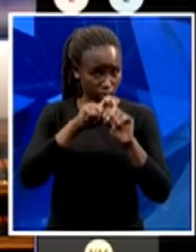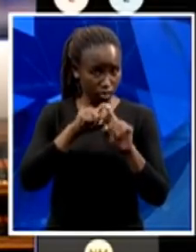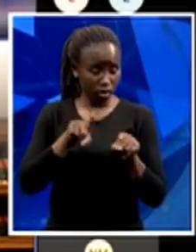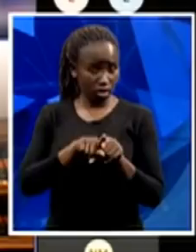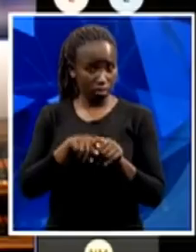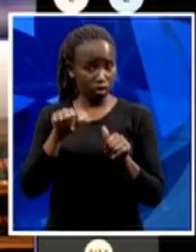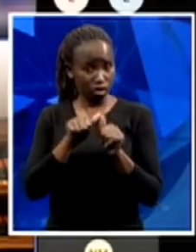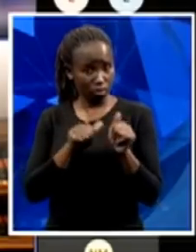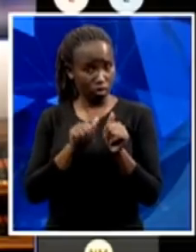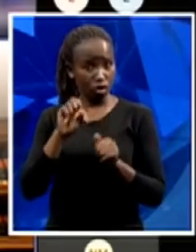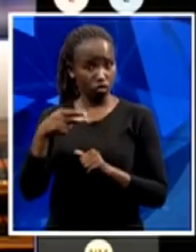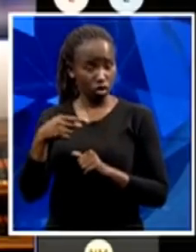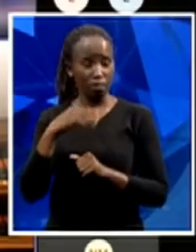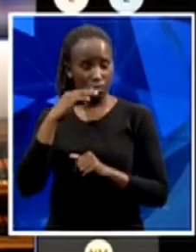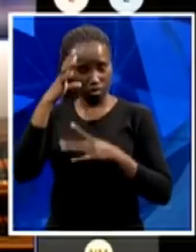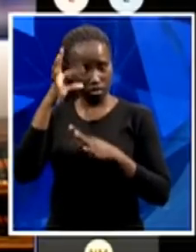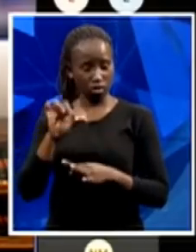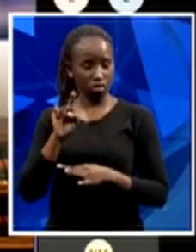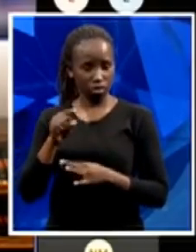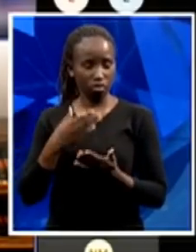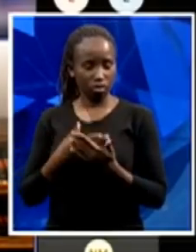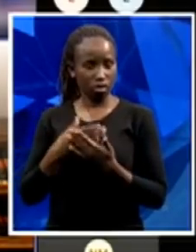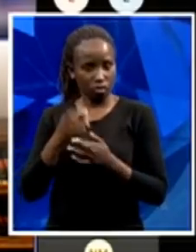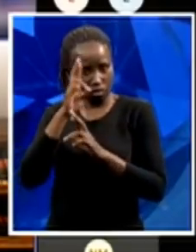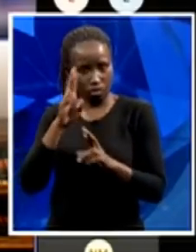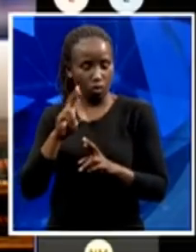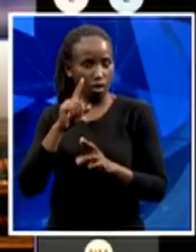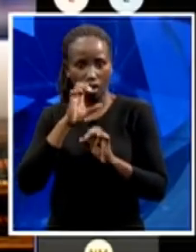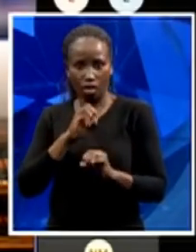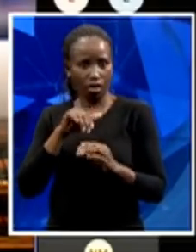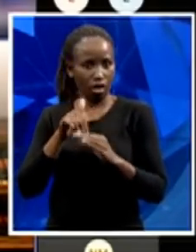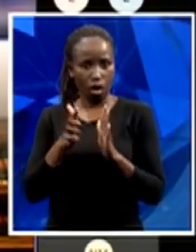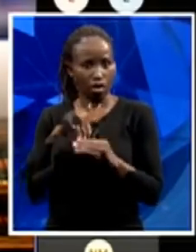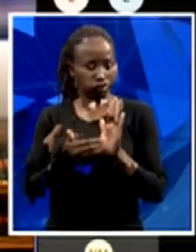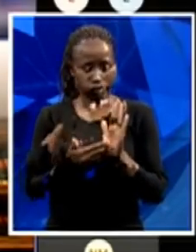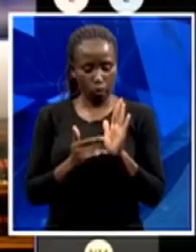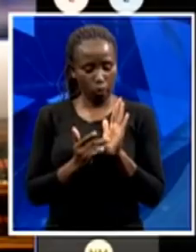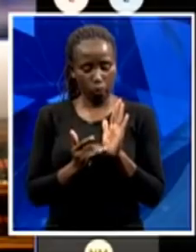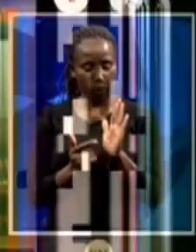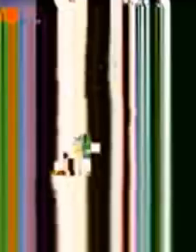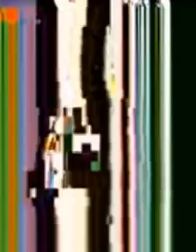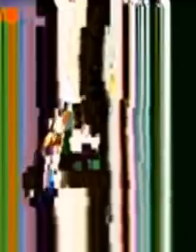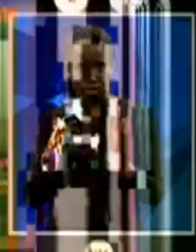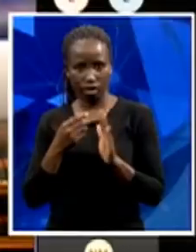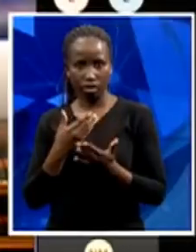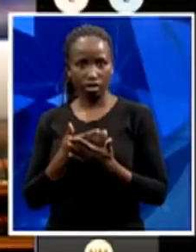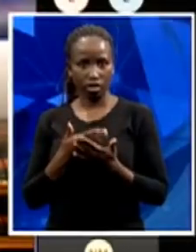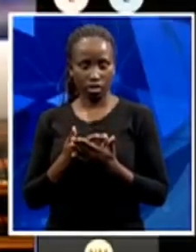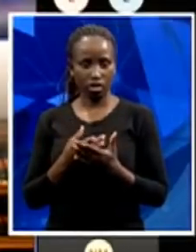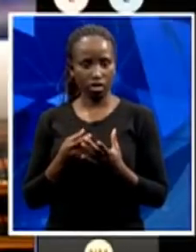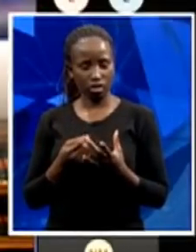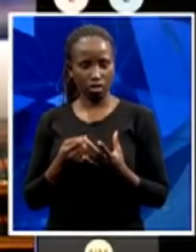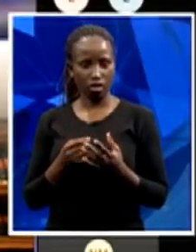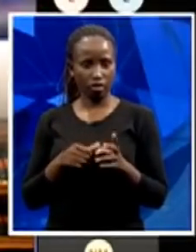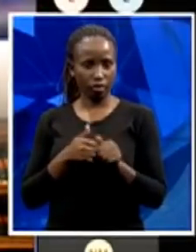law that suggests such a decision is impermissible or that it falls outside of the NEC. So the challenge on